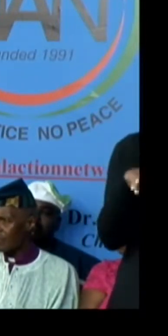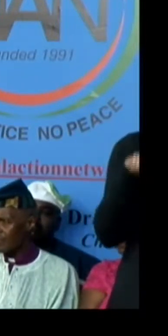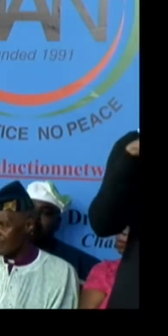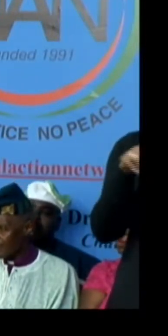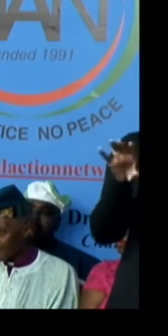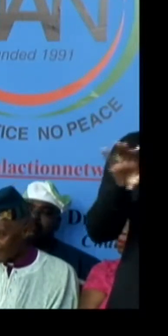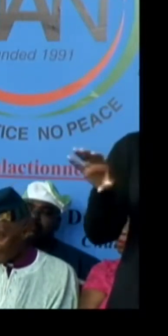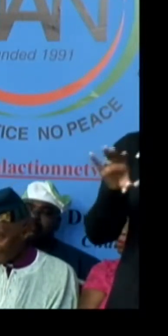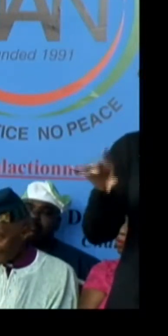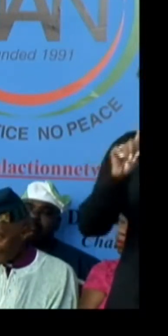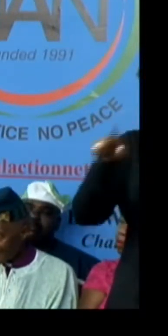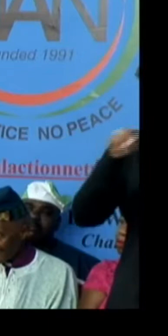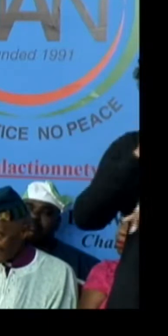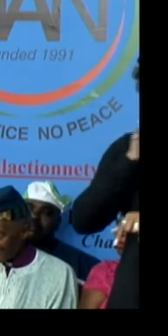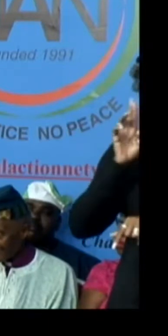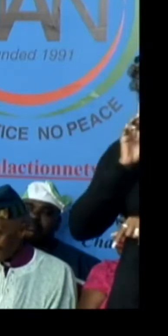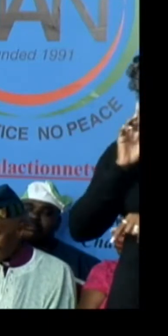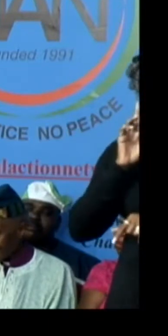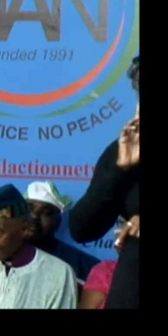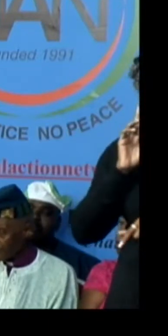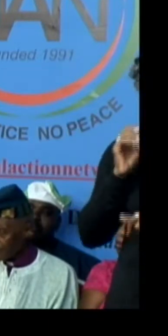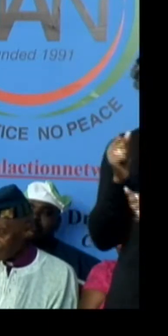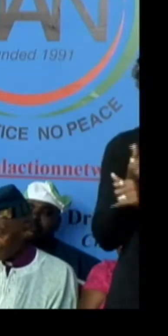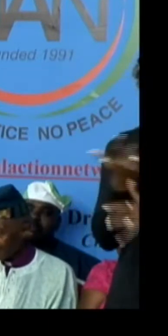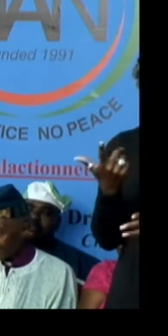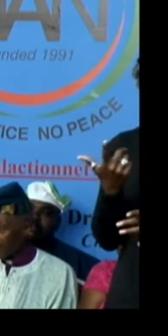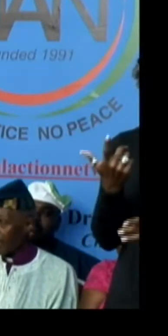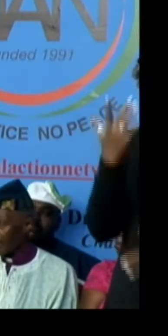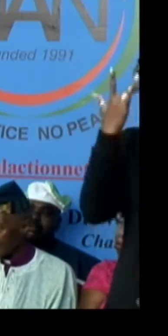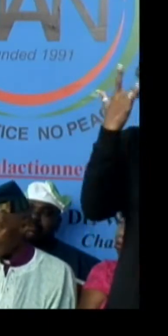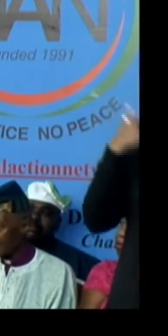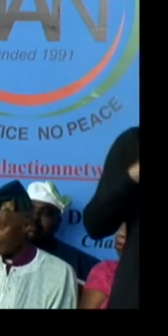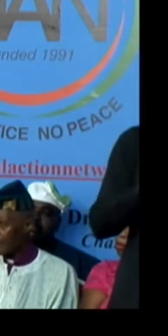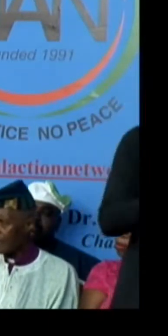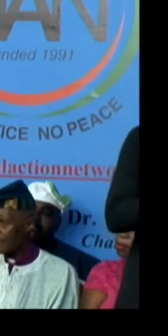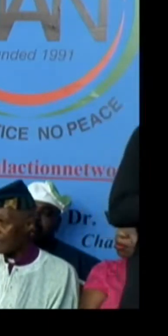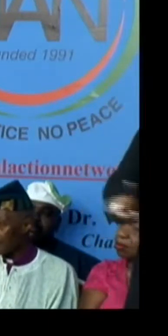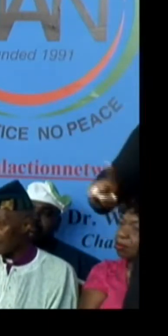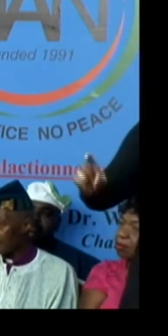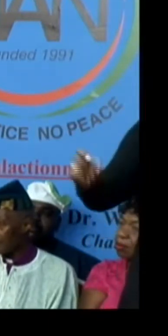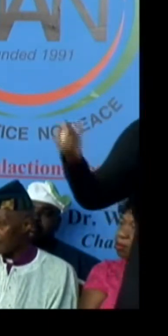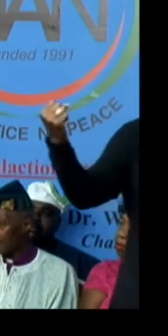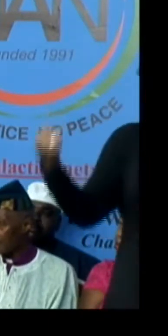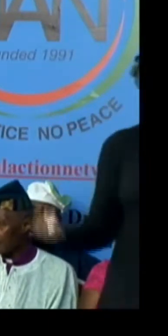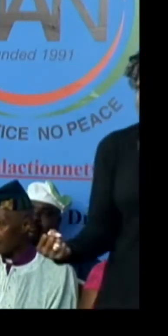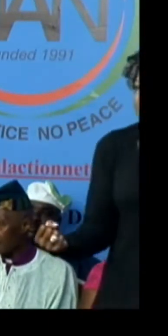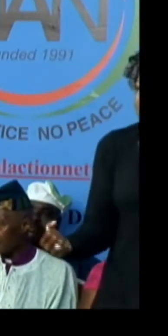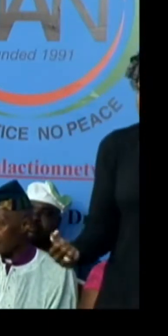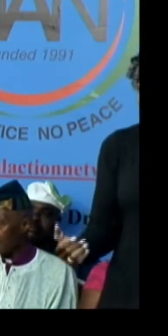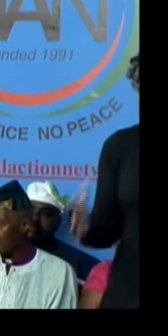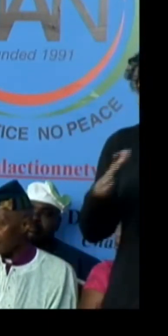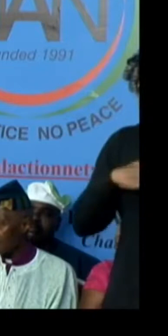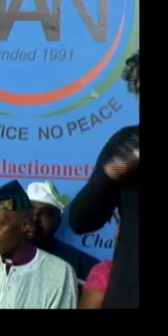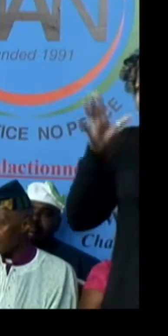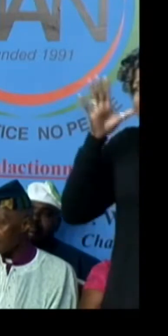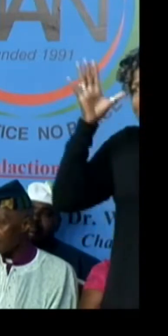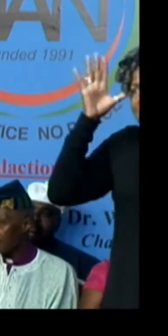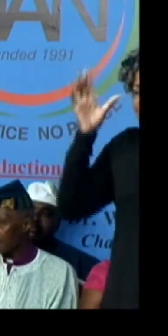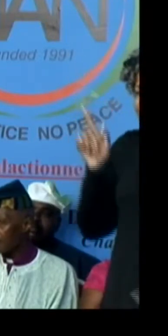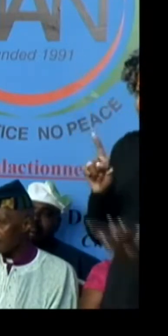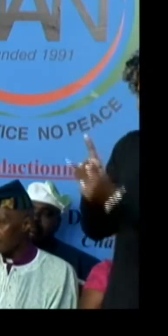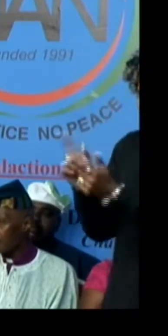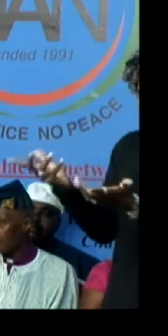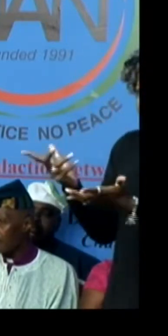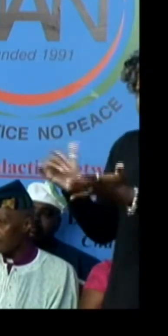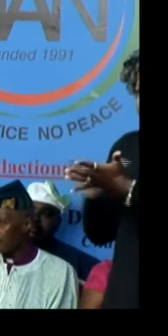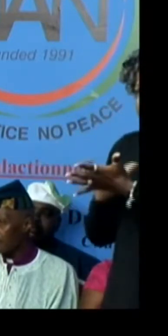to a hotel. That's why they escaped the South. My parents met here and married and